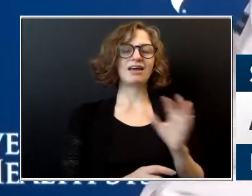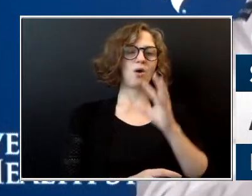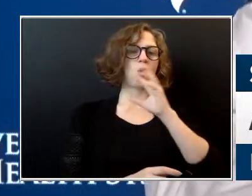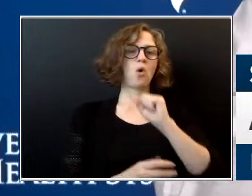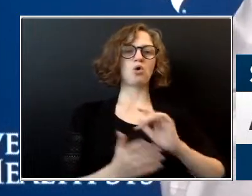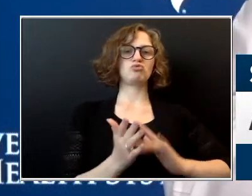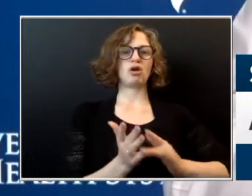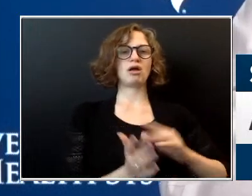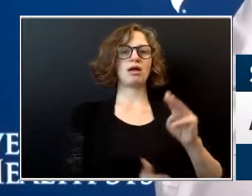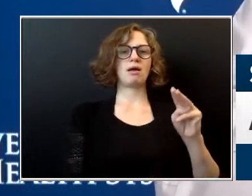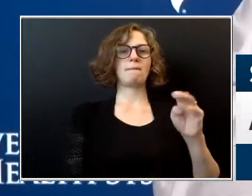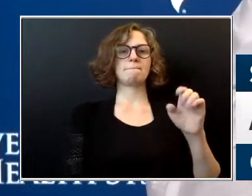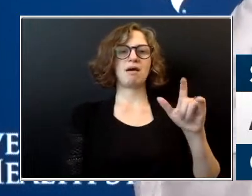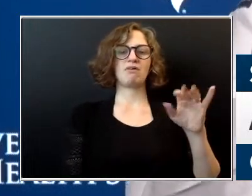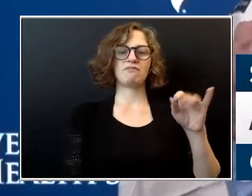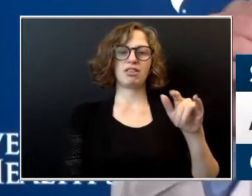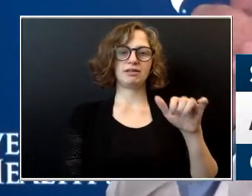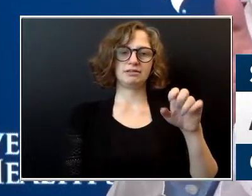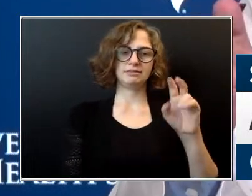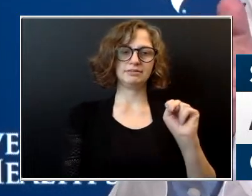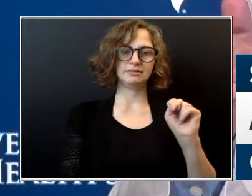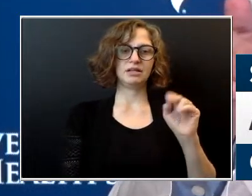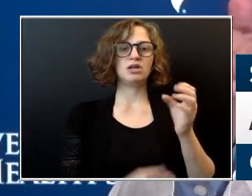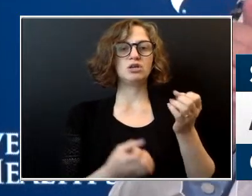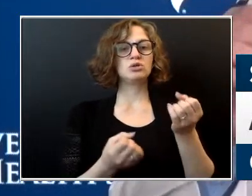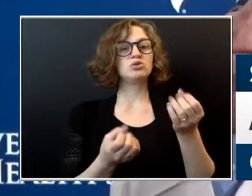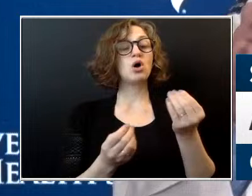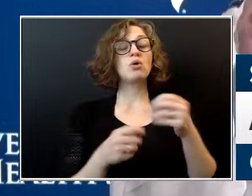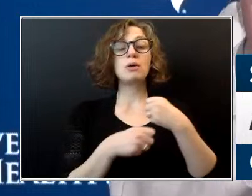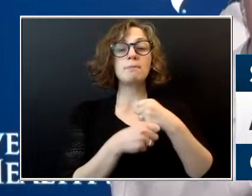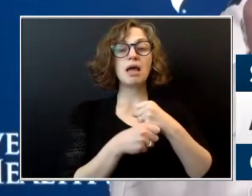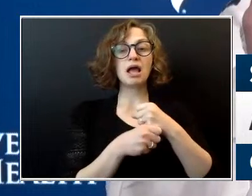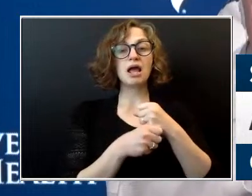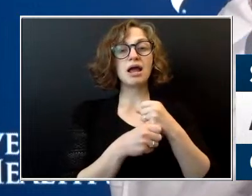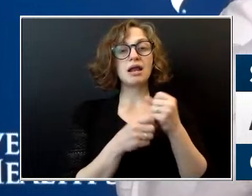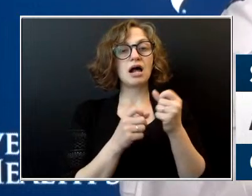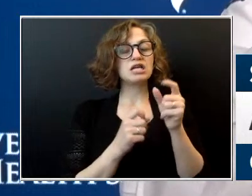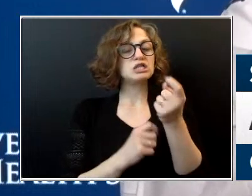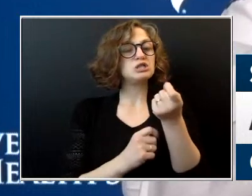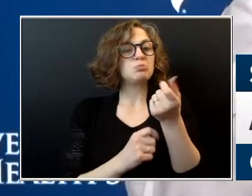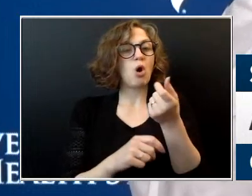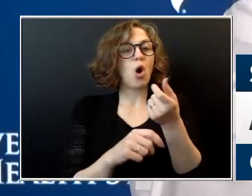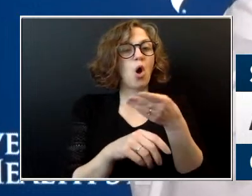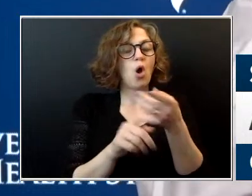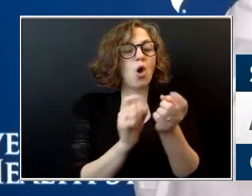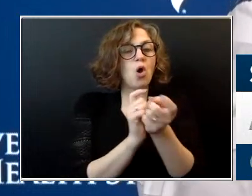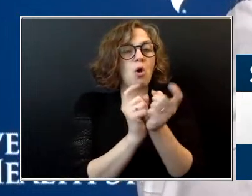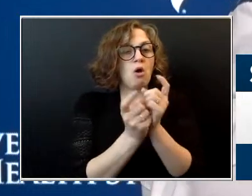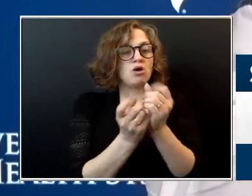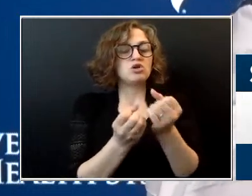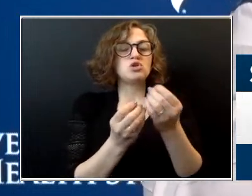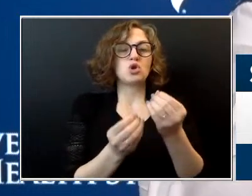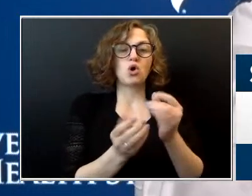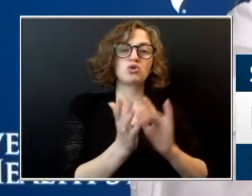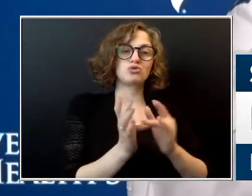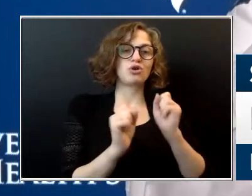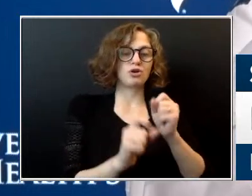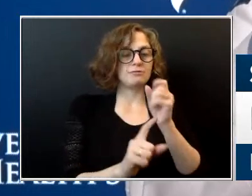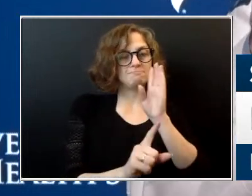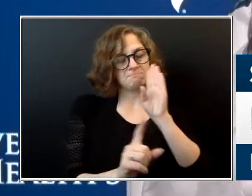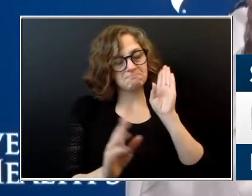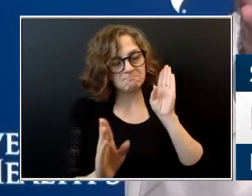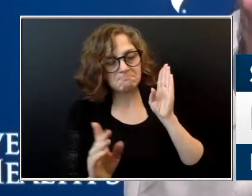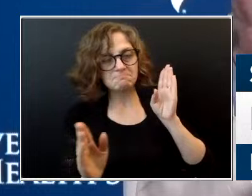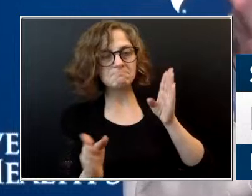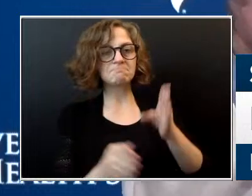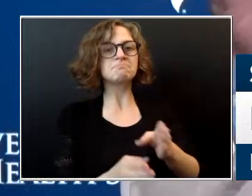for that to make this drug able to access the myeloma cells and focus on some enzymes to dissect it and have concentration